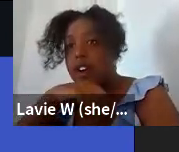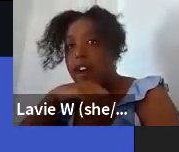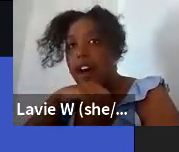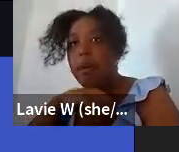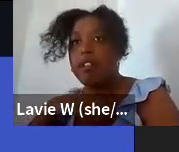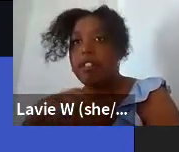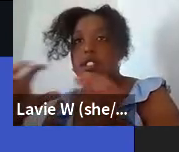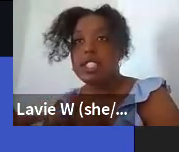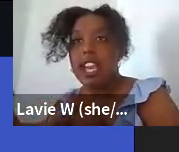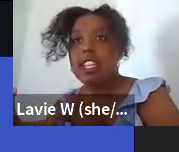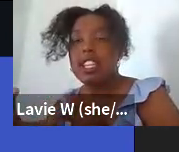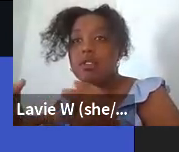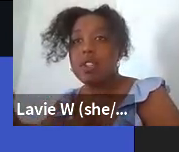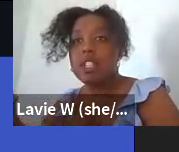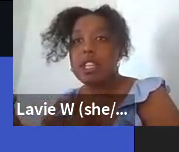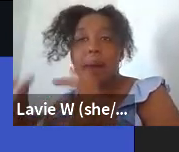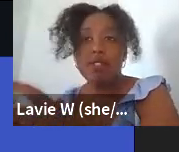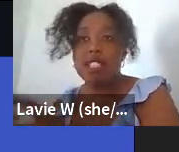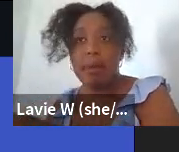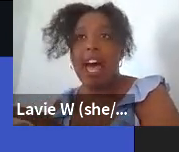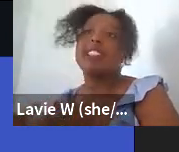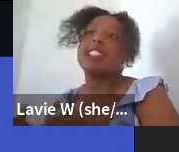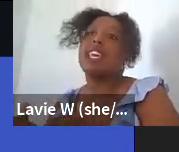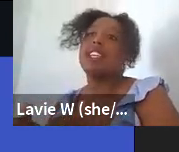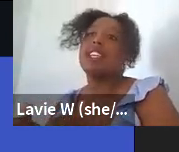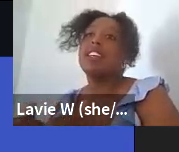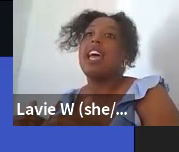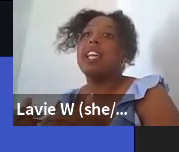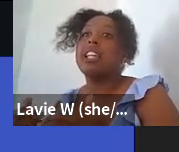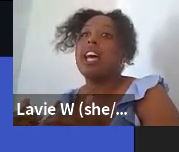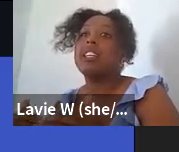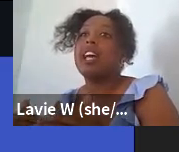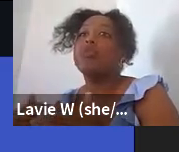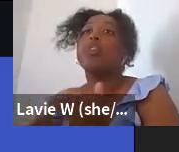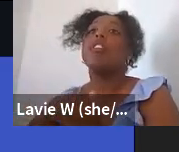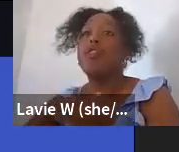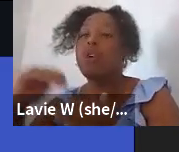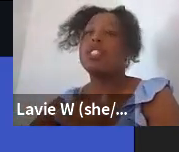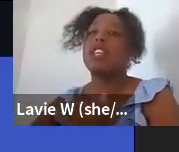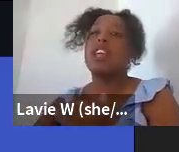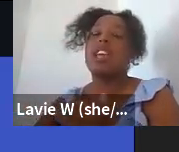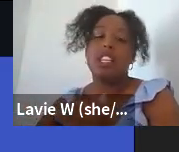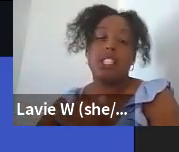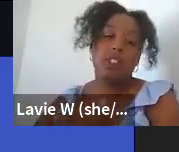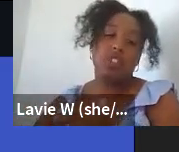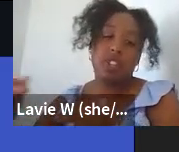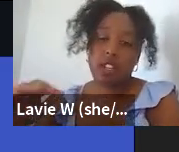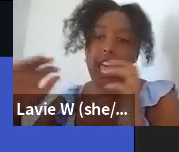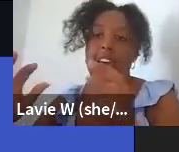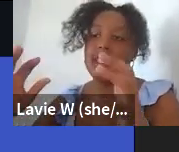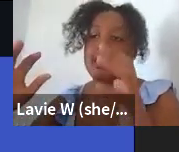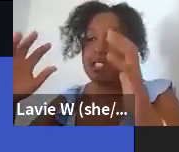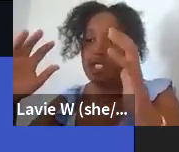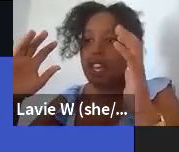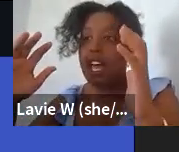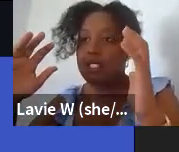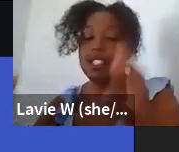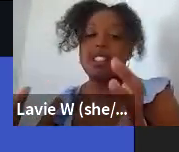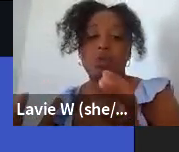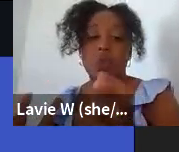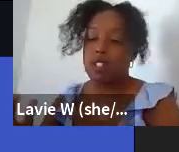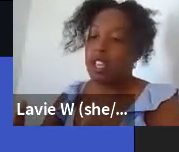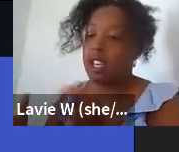structure of our society really bouncing back and saying and reinforcing its position